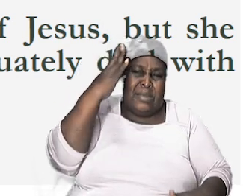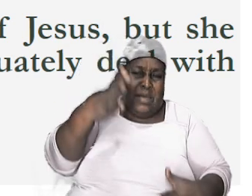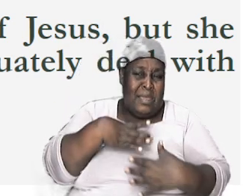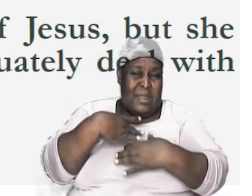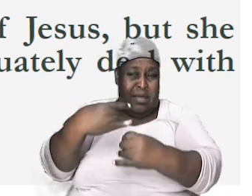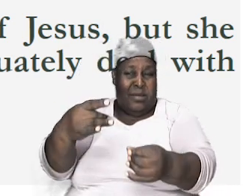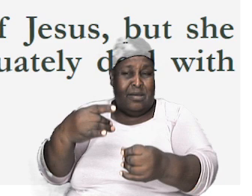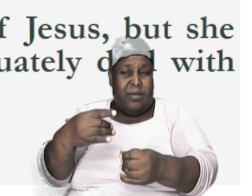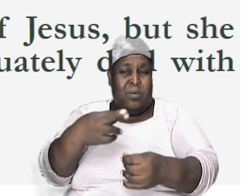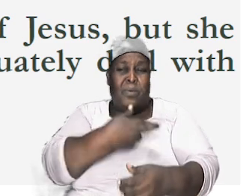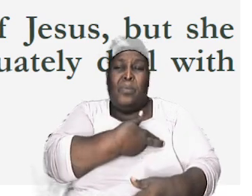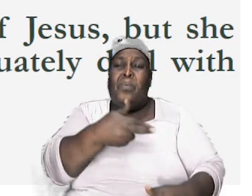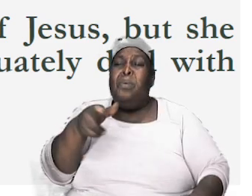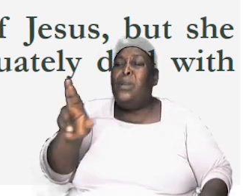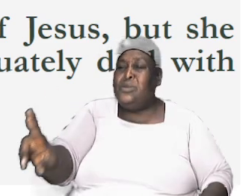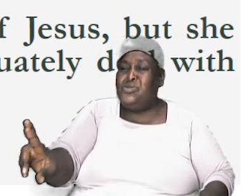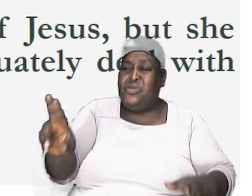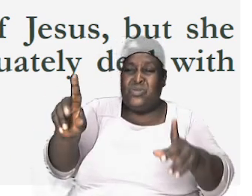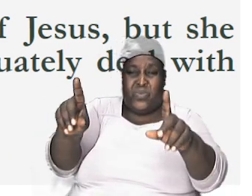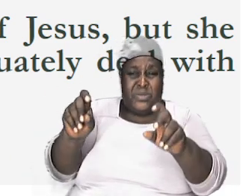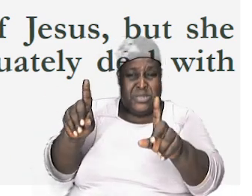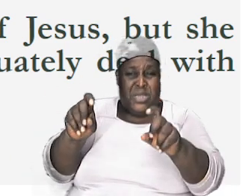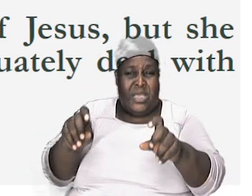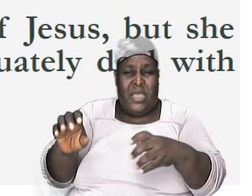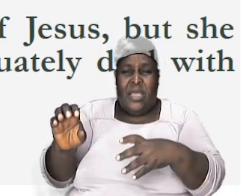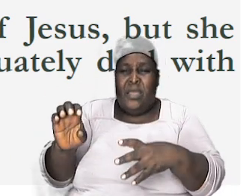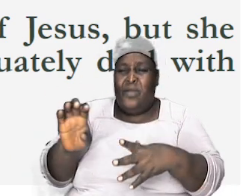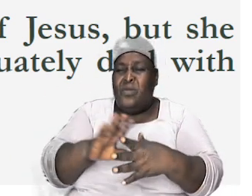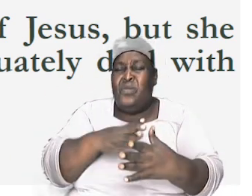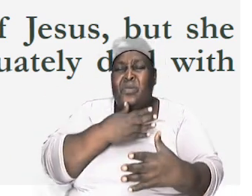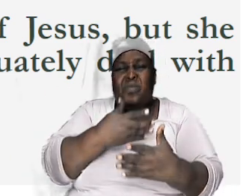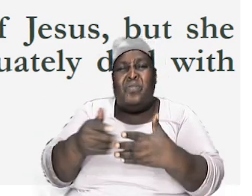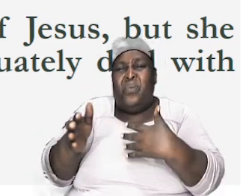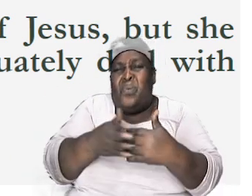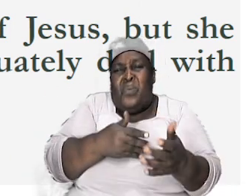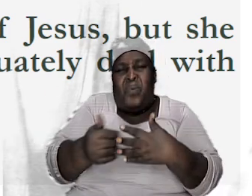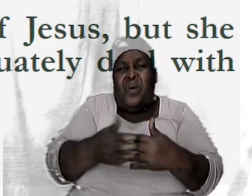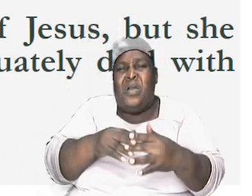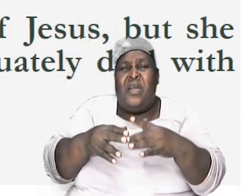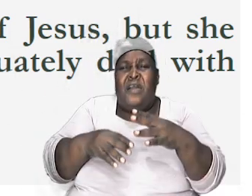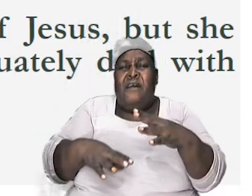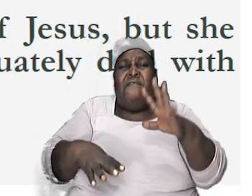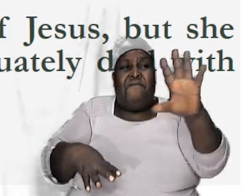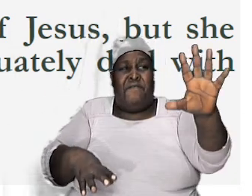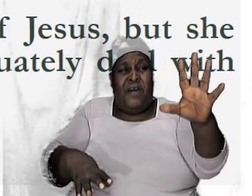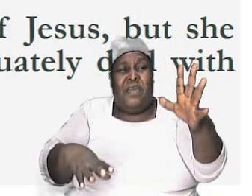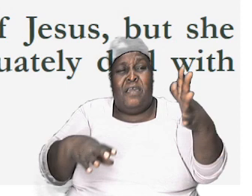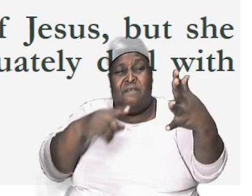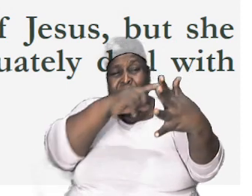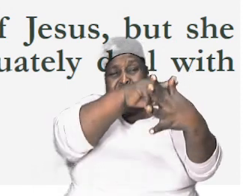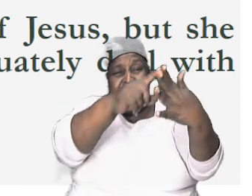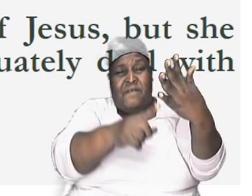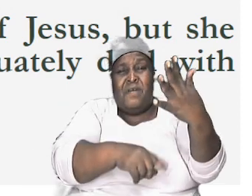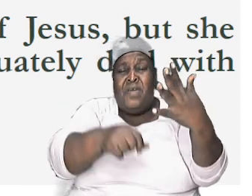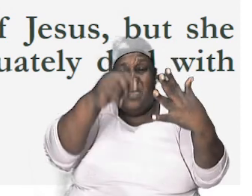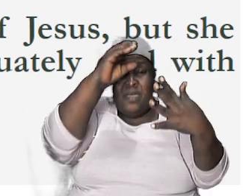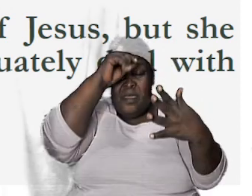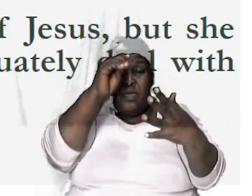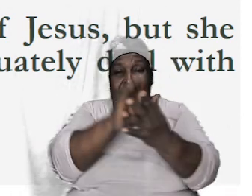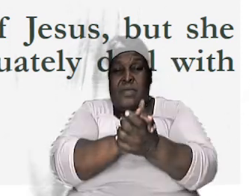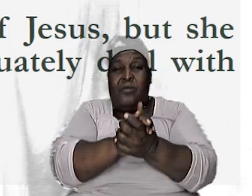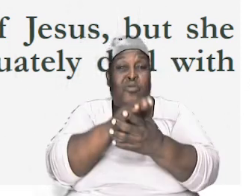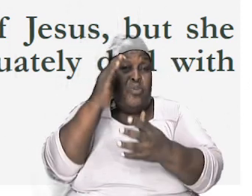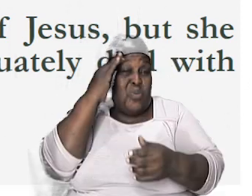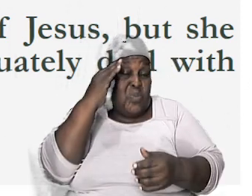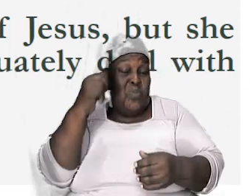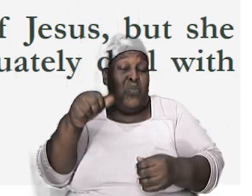of religious question. Even though she had 5 husbands, obviously, this woman knew scripture. Notice both of the cases, she